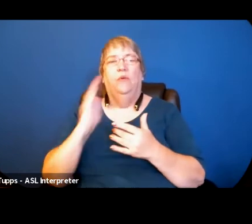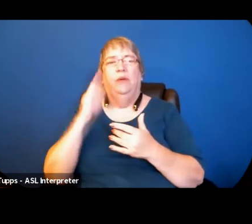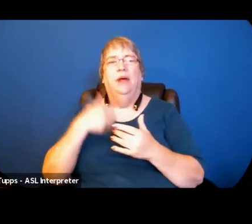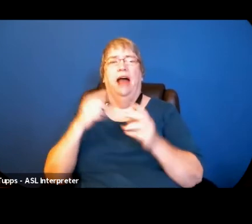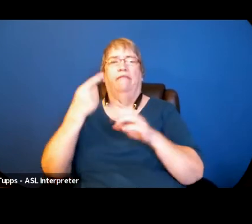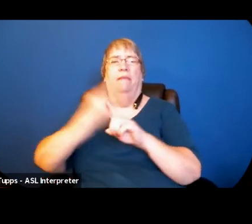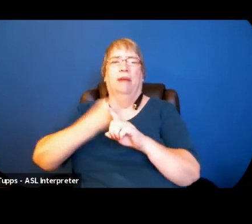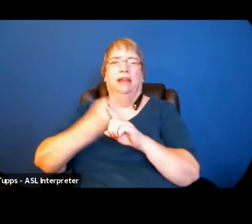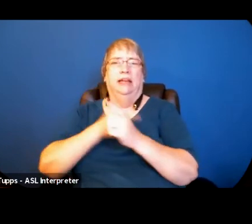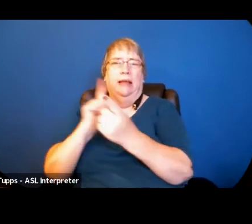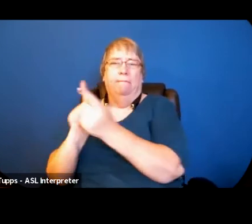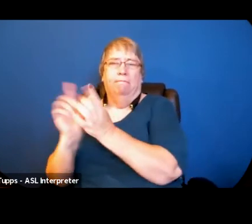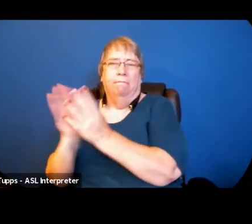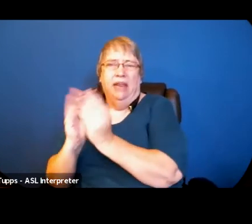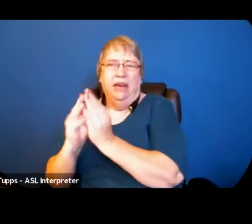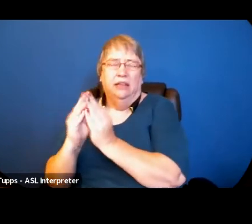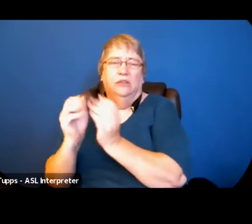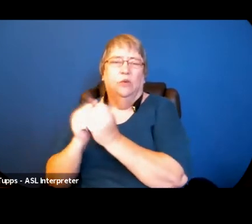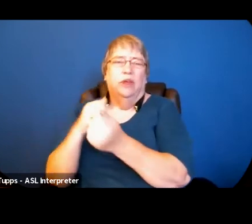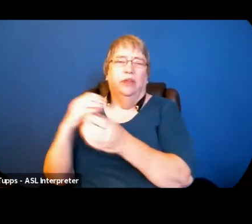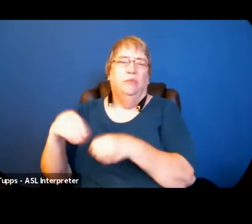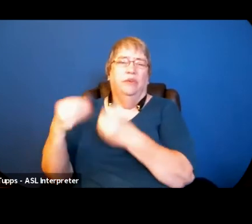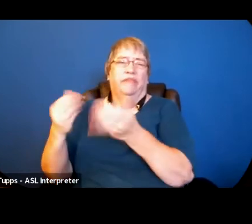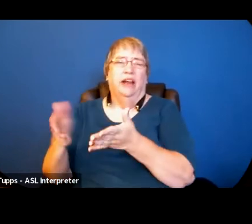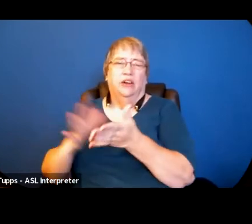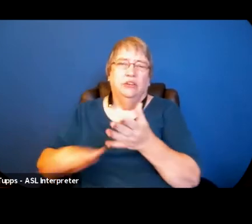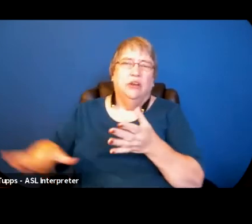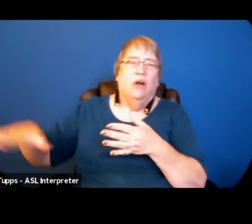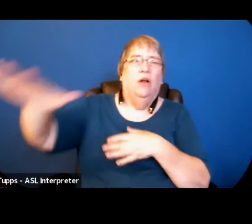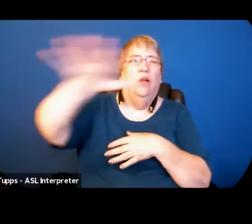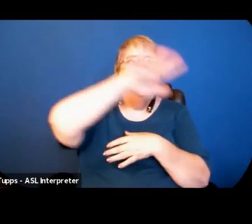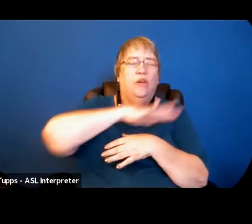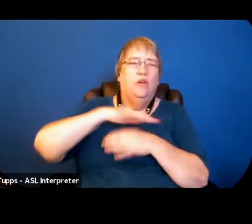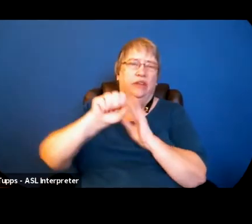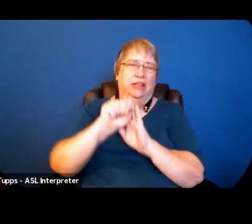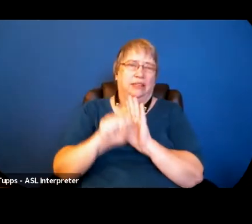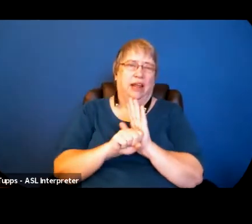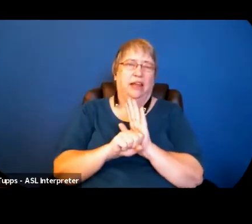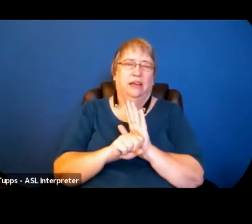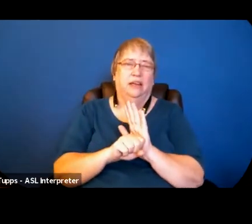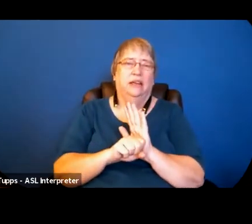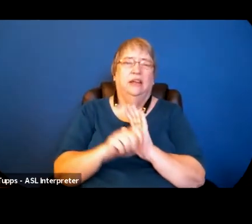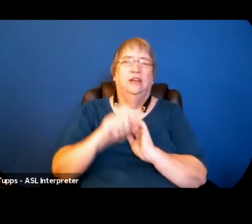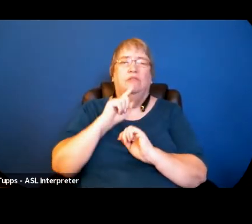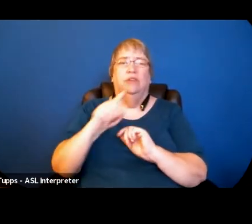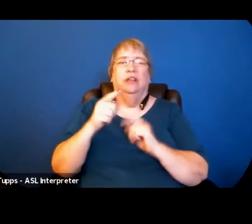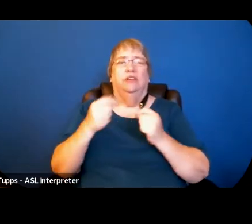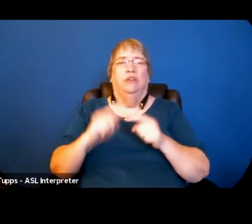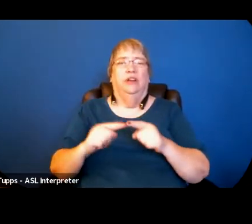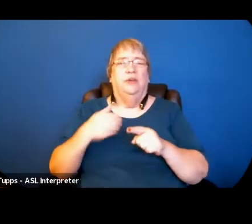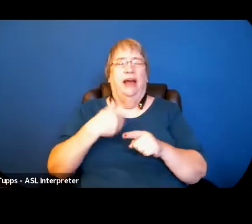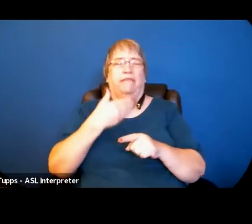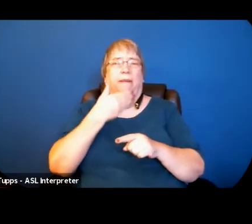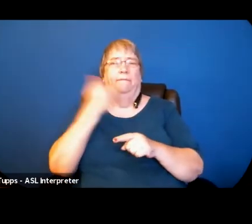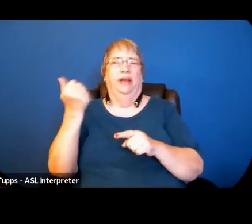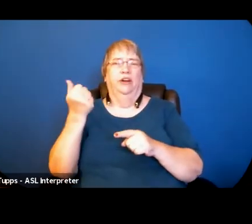providers around the communities around the state to really get better criteria around high